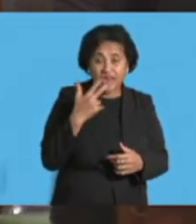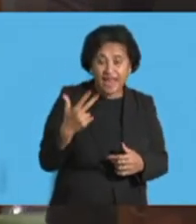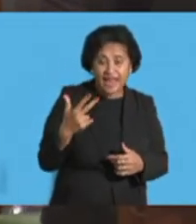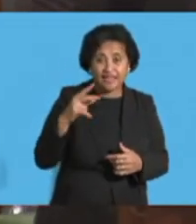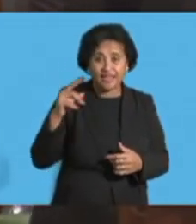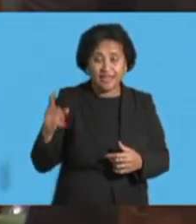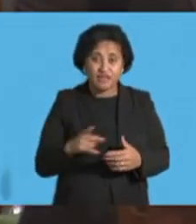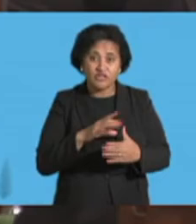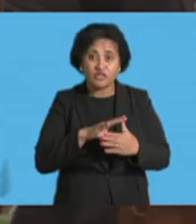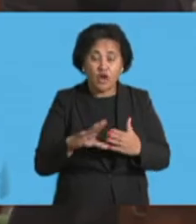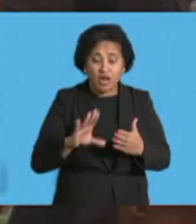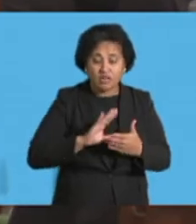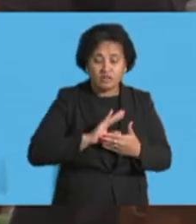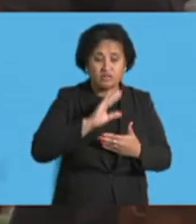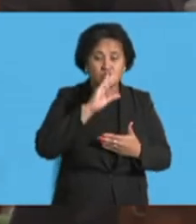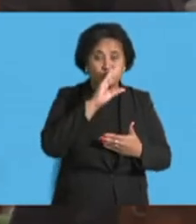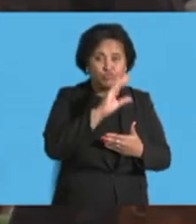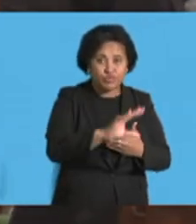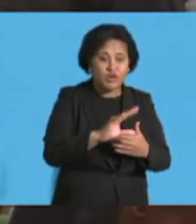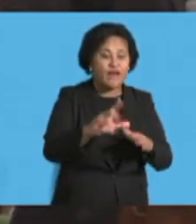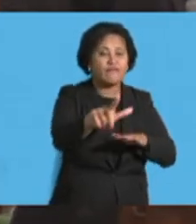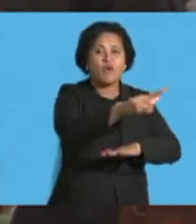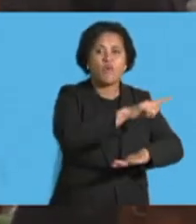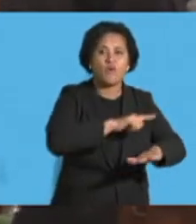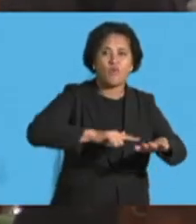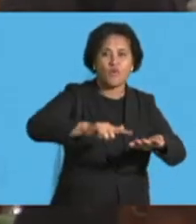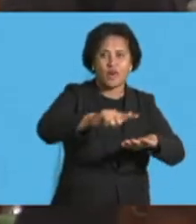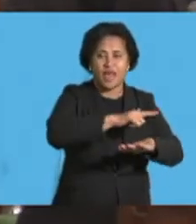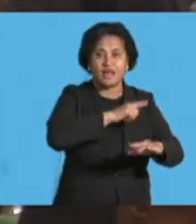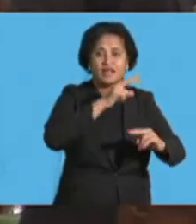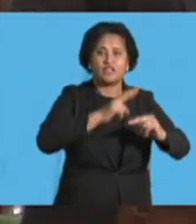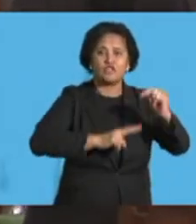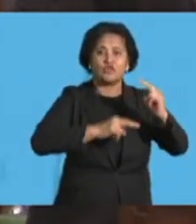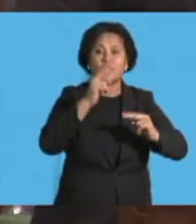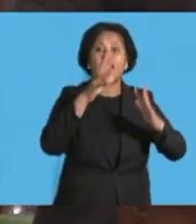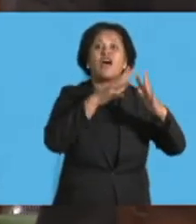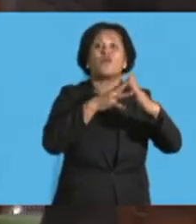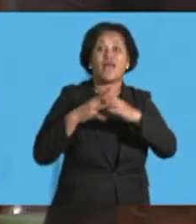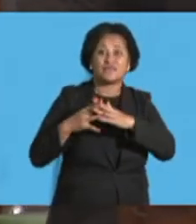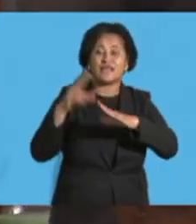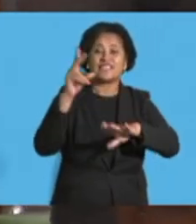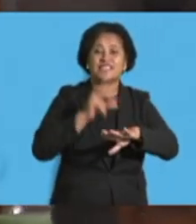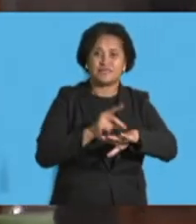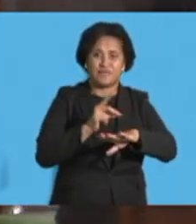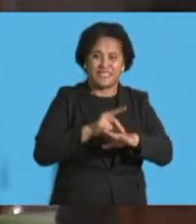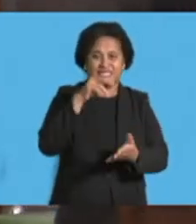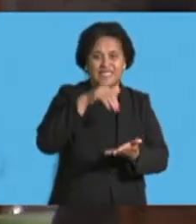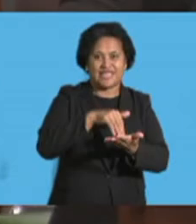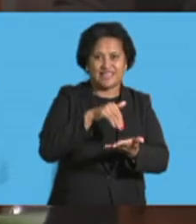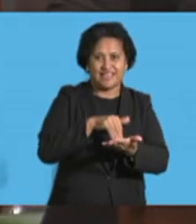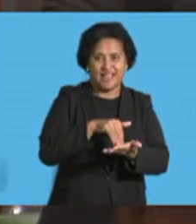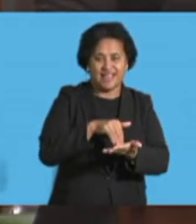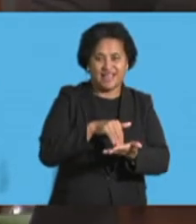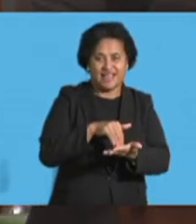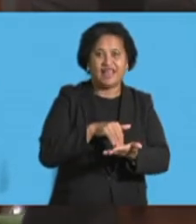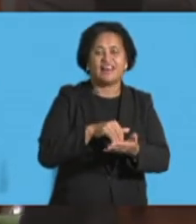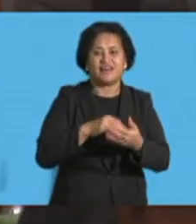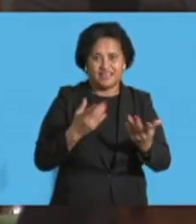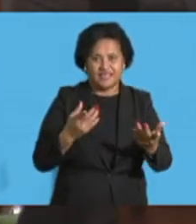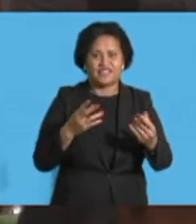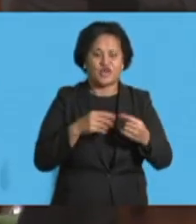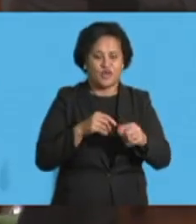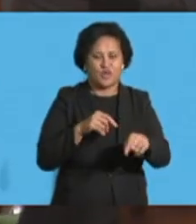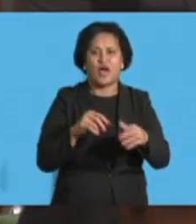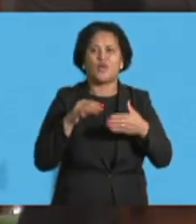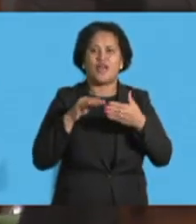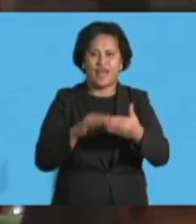$580,970 has been allocated through secure land for the construction of a Western Disability Center that will serve the needs of